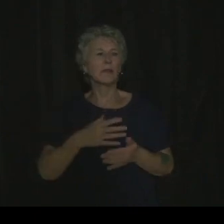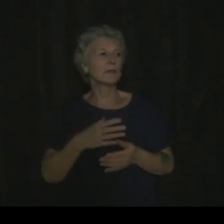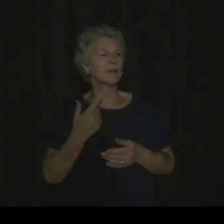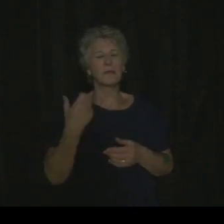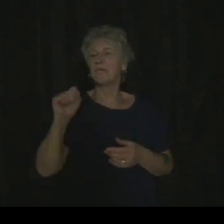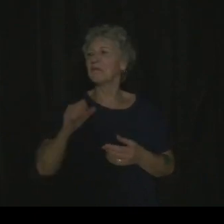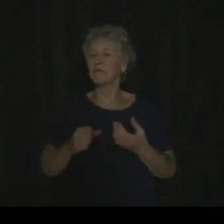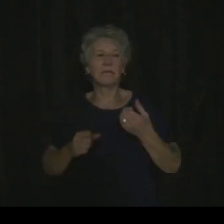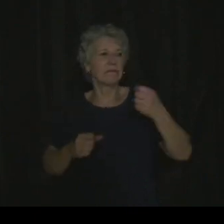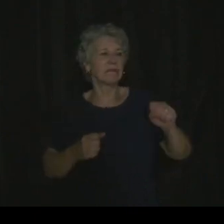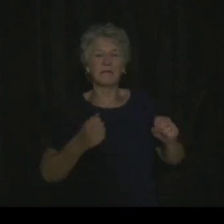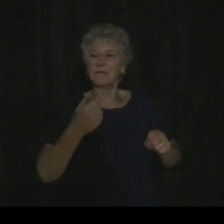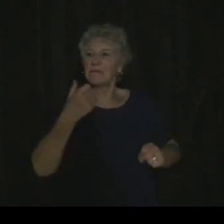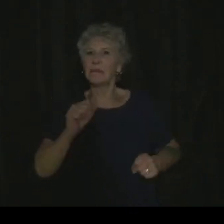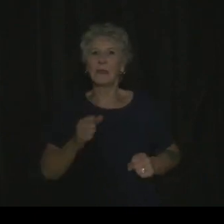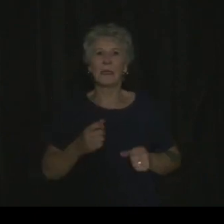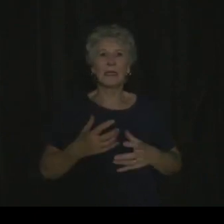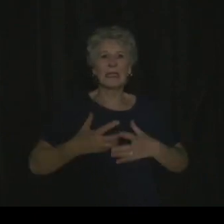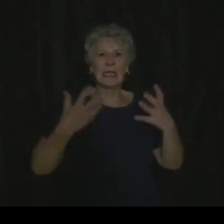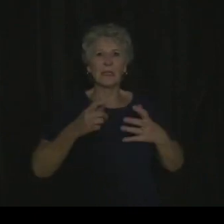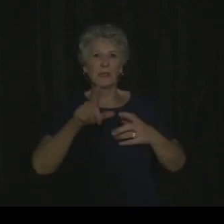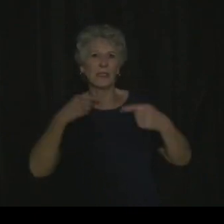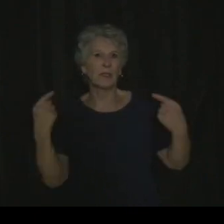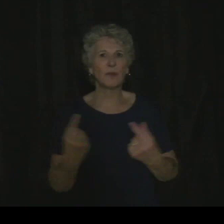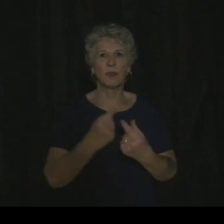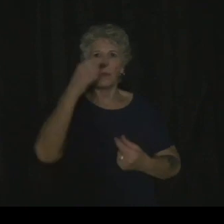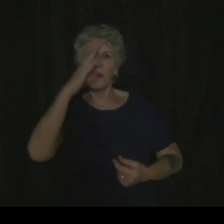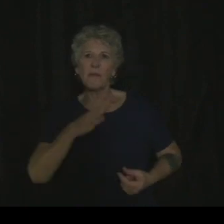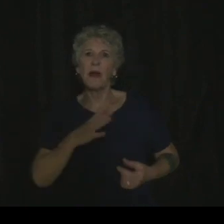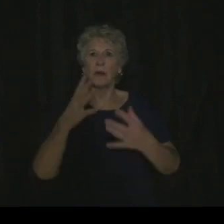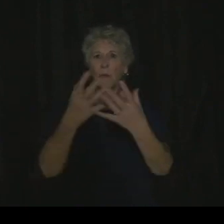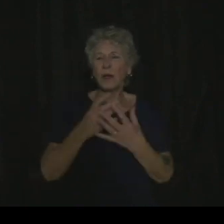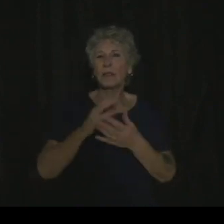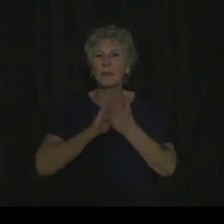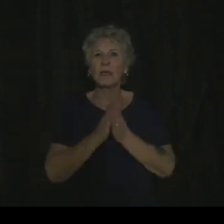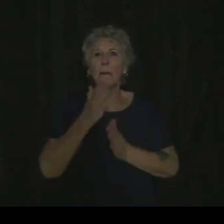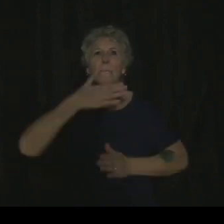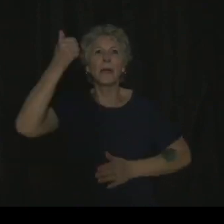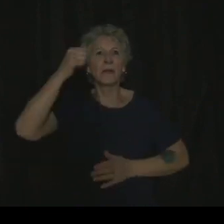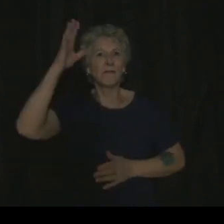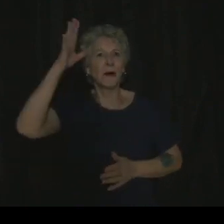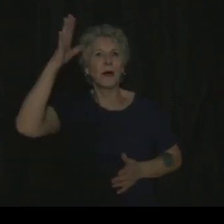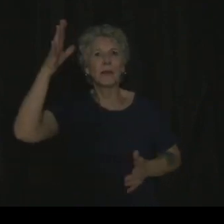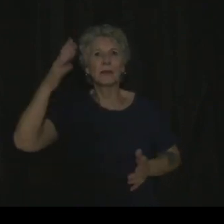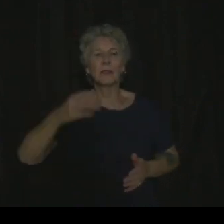angry at this puritanical Promise Keepers who wanted to be better fathers.